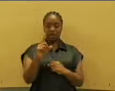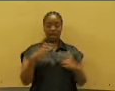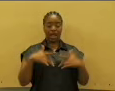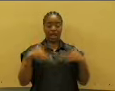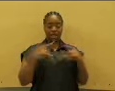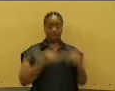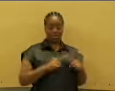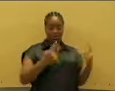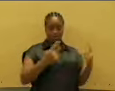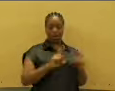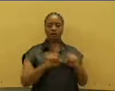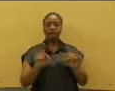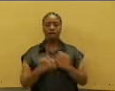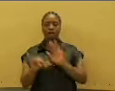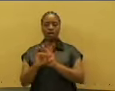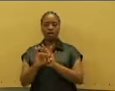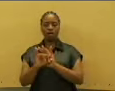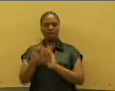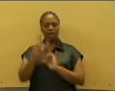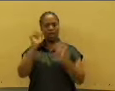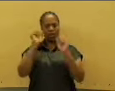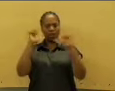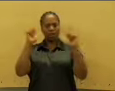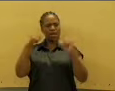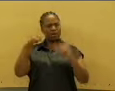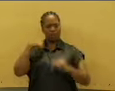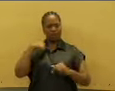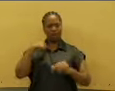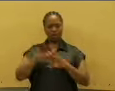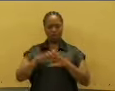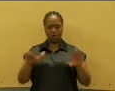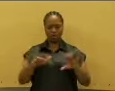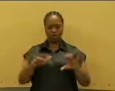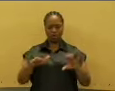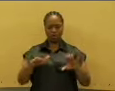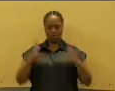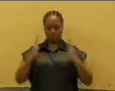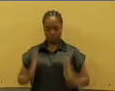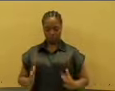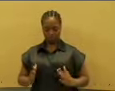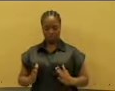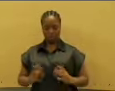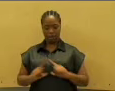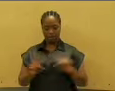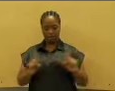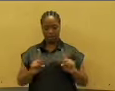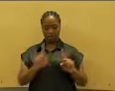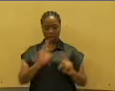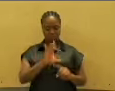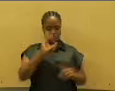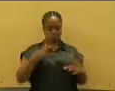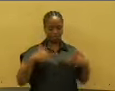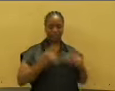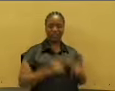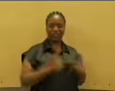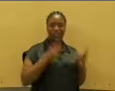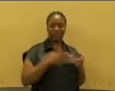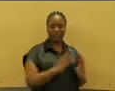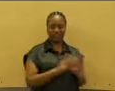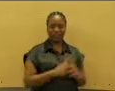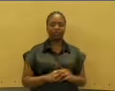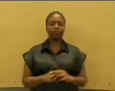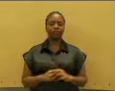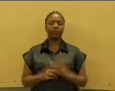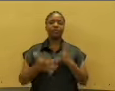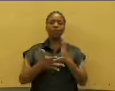how they identify, but they are aware that they do not identify how they are presenting per se. And when we're talking about sexual justice, it's acknowledging that